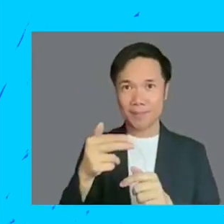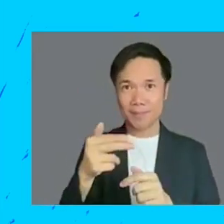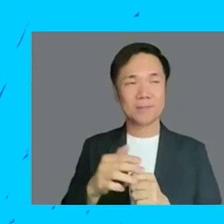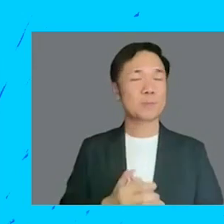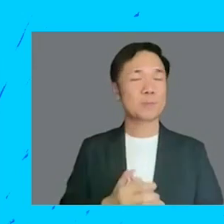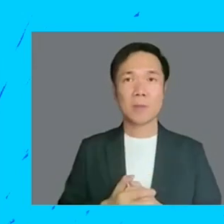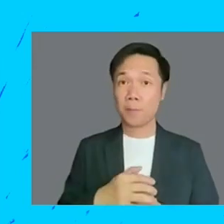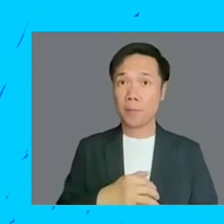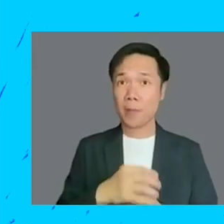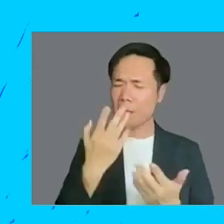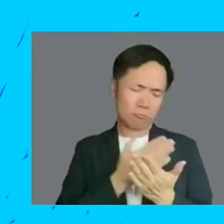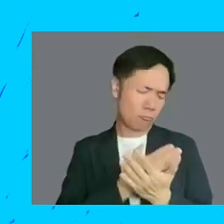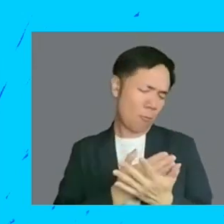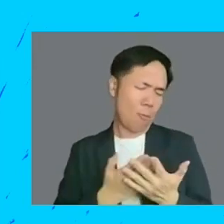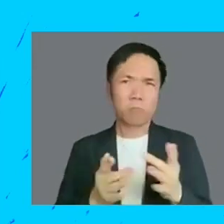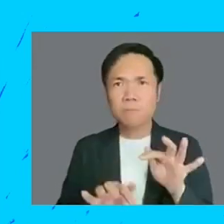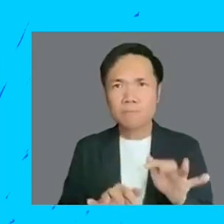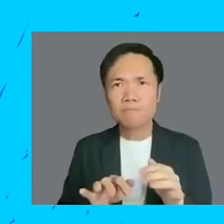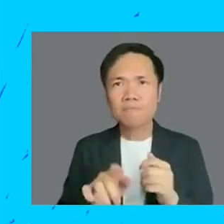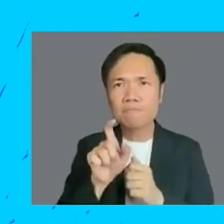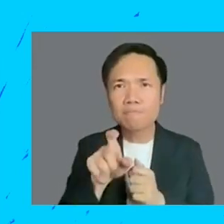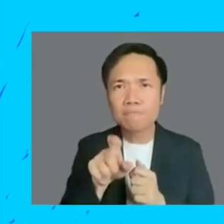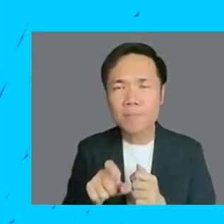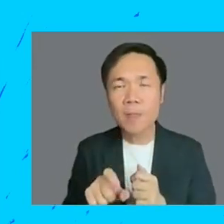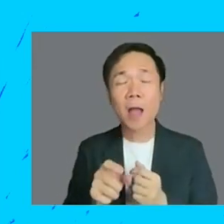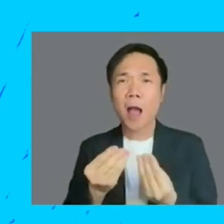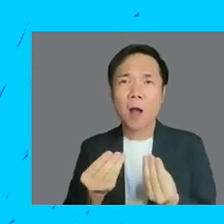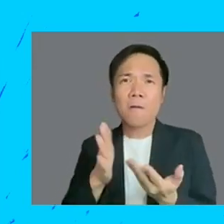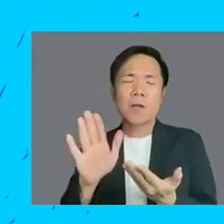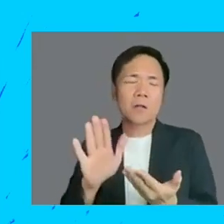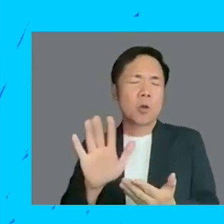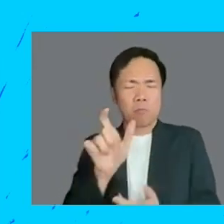know, any word that you feel like could describe how you feel.